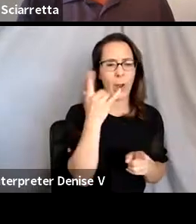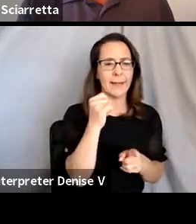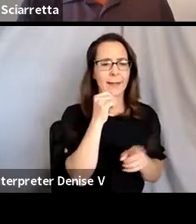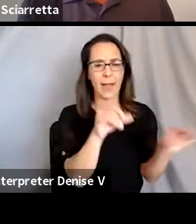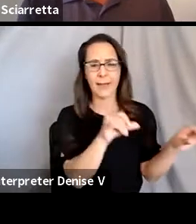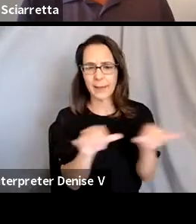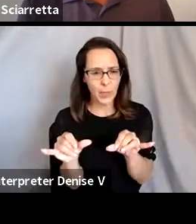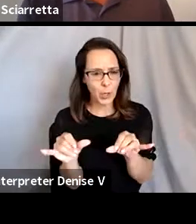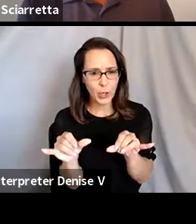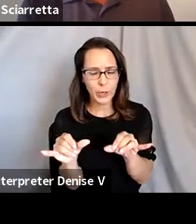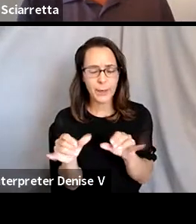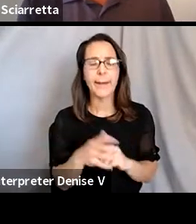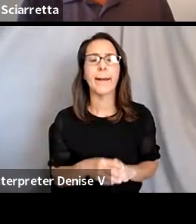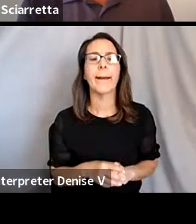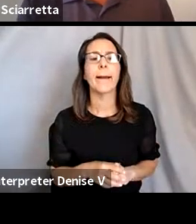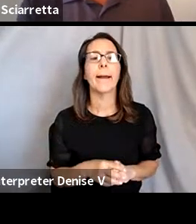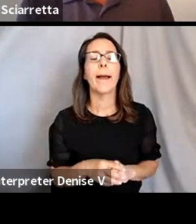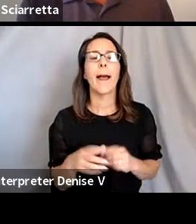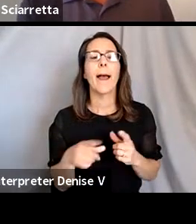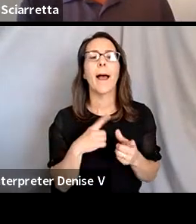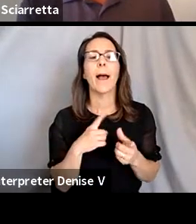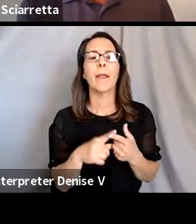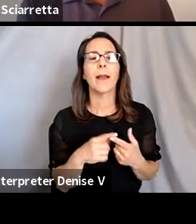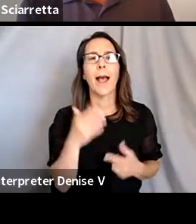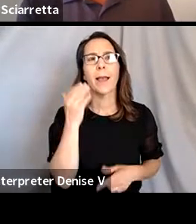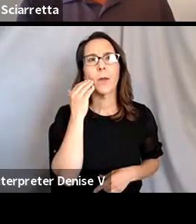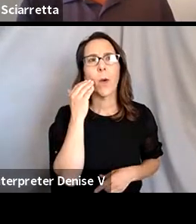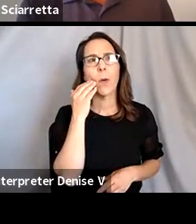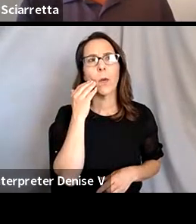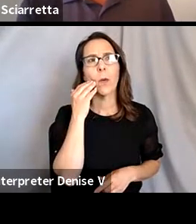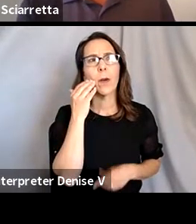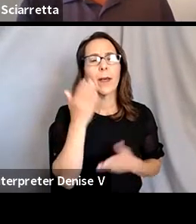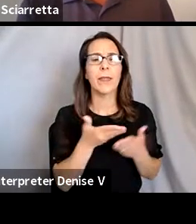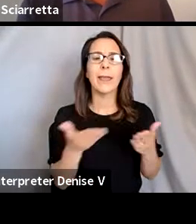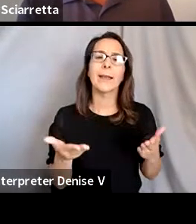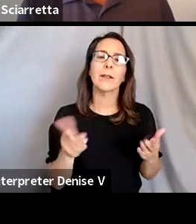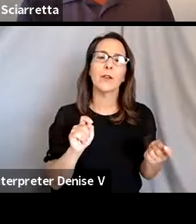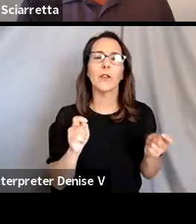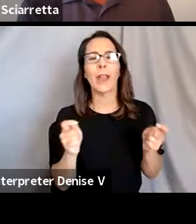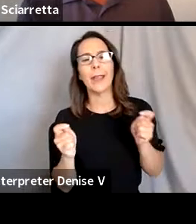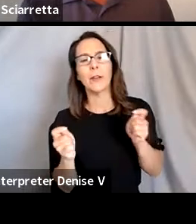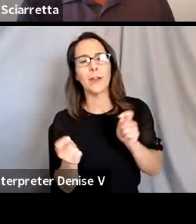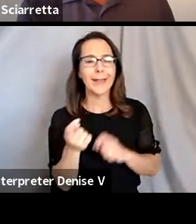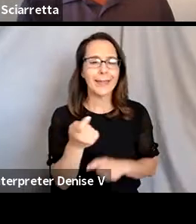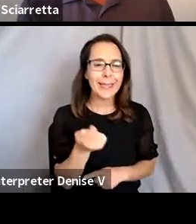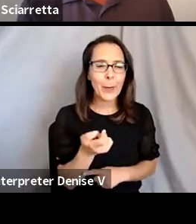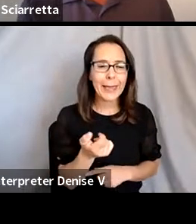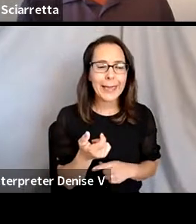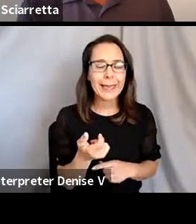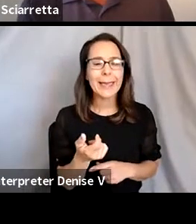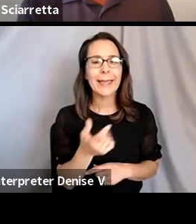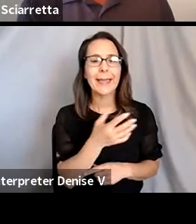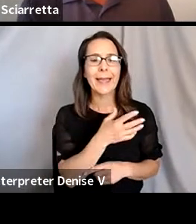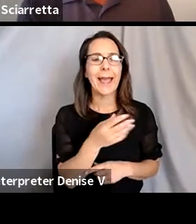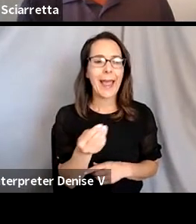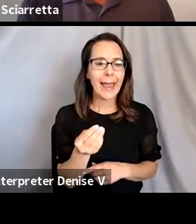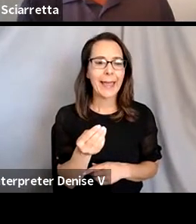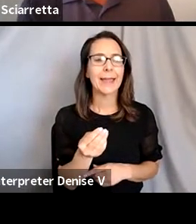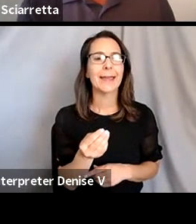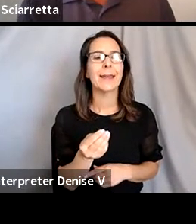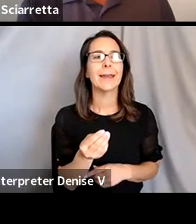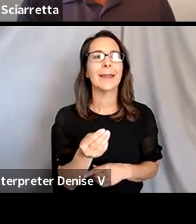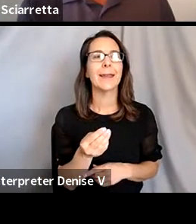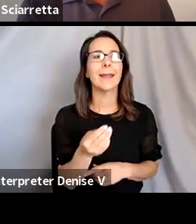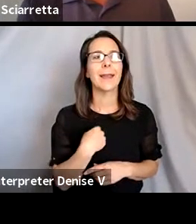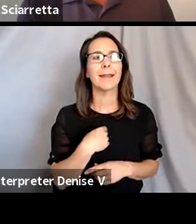And then, you know, I know things are kind of changing a little bit, and if rather than a walk-up,